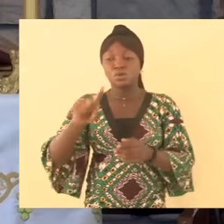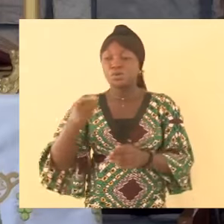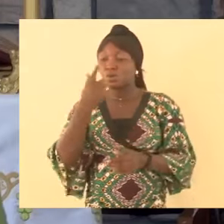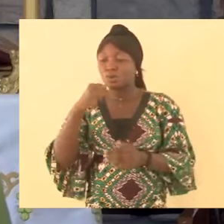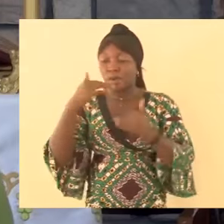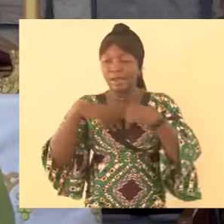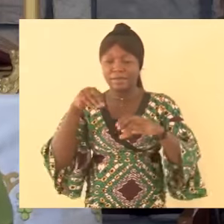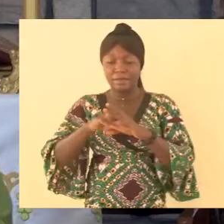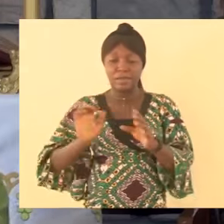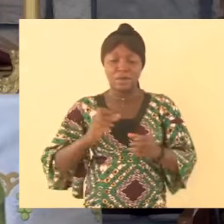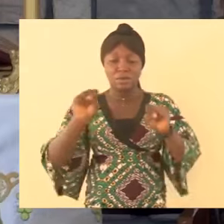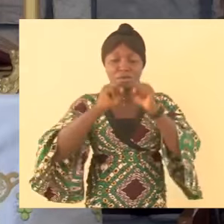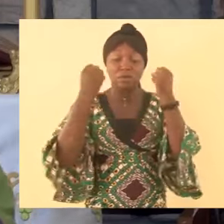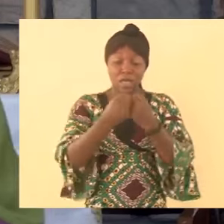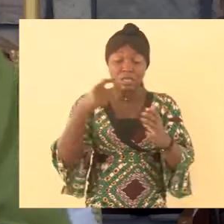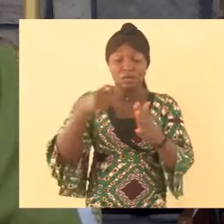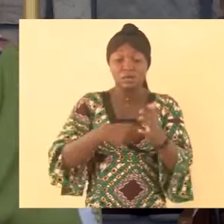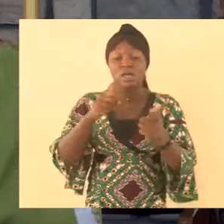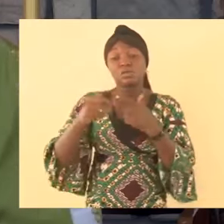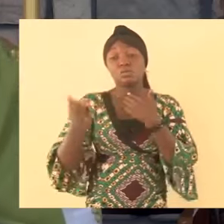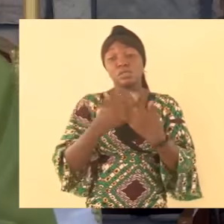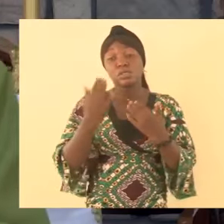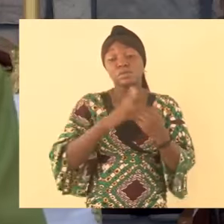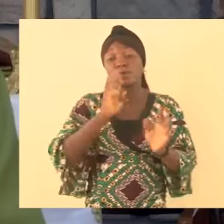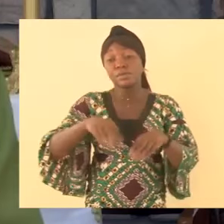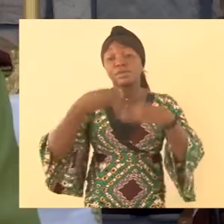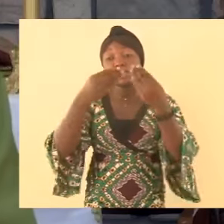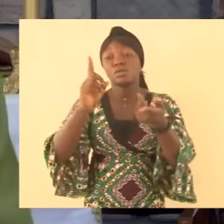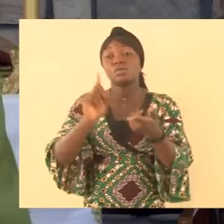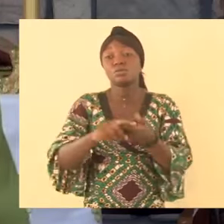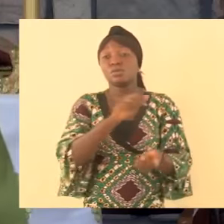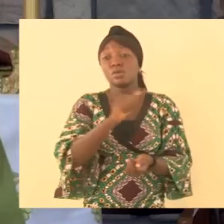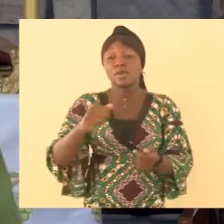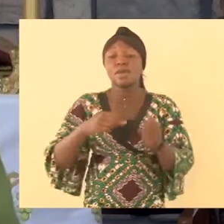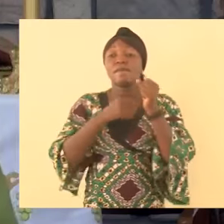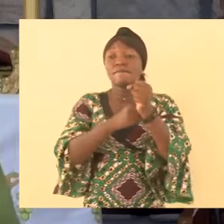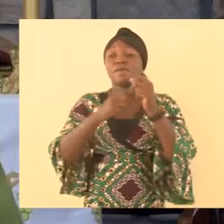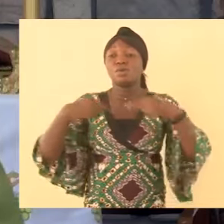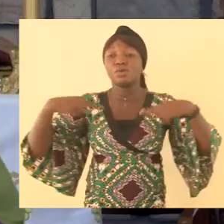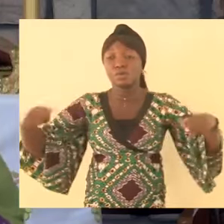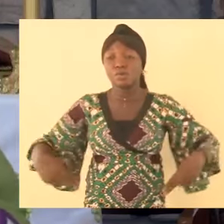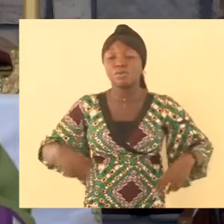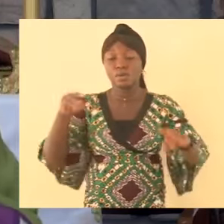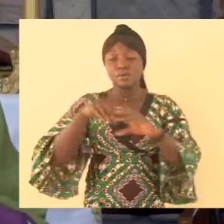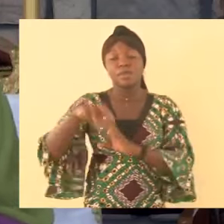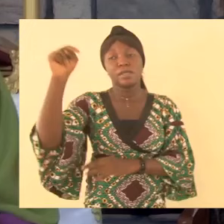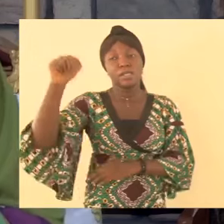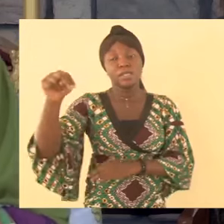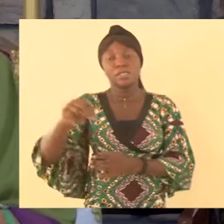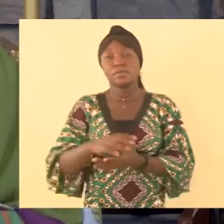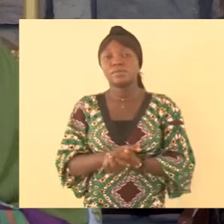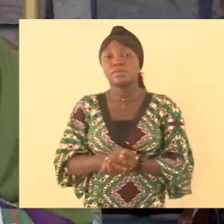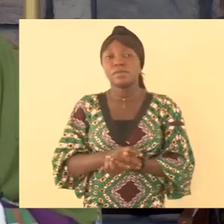those who have in our society require, to simply be generous to a fellow human being in